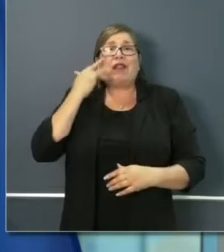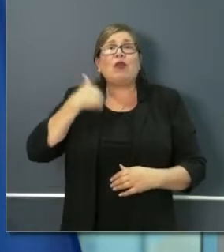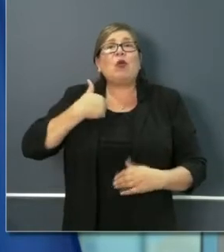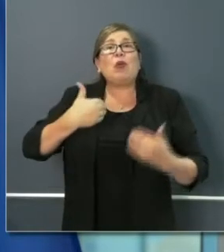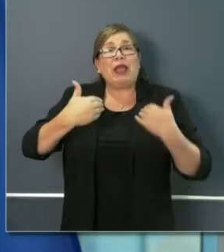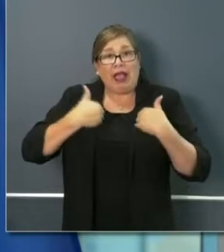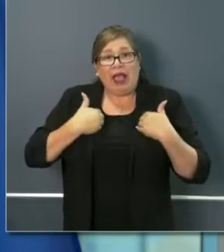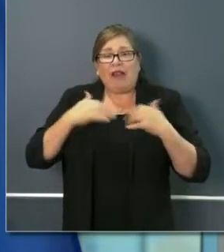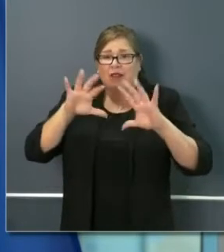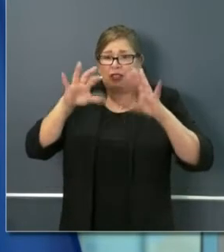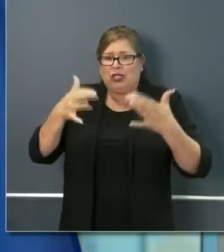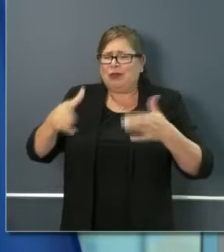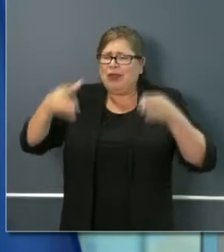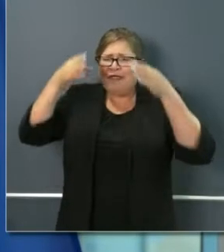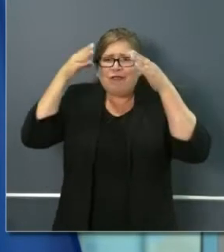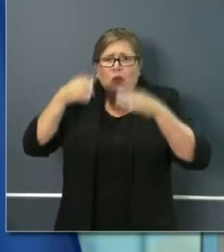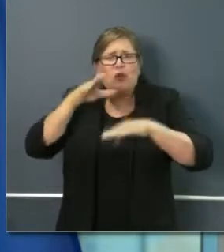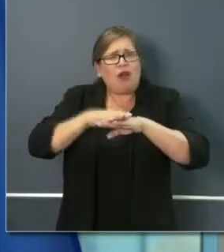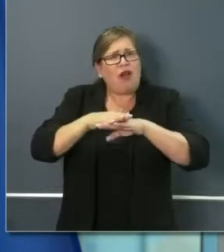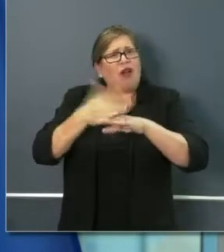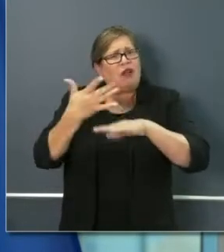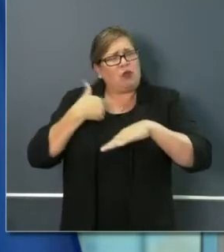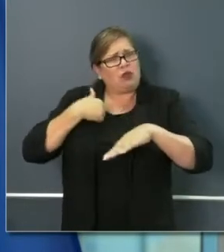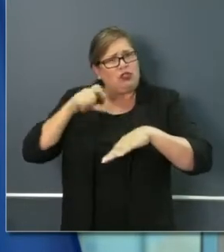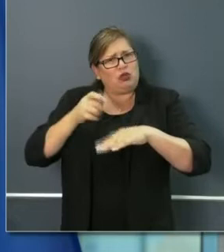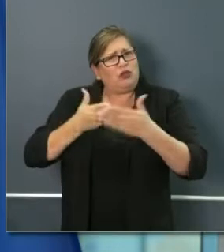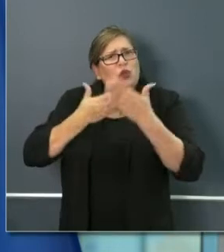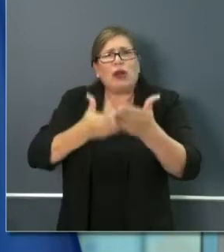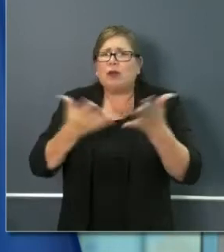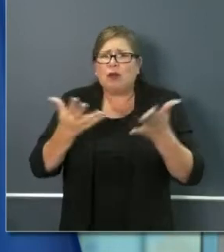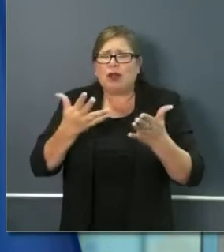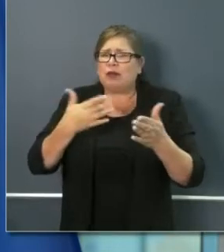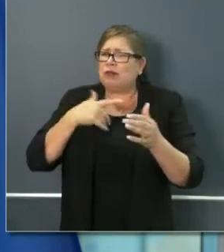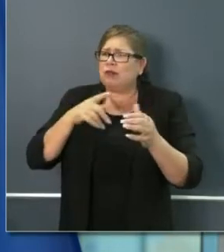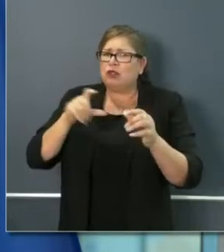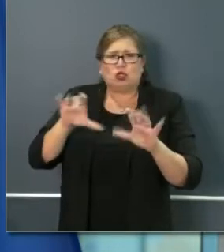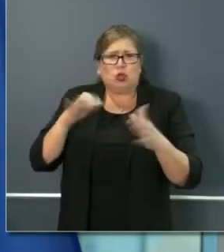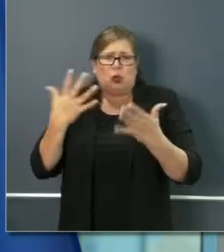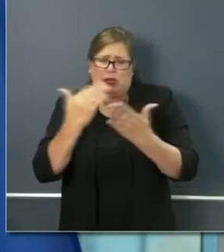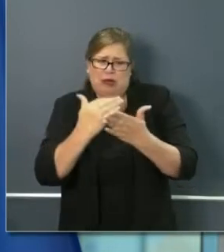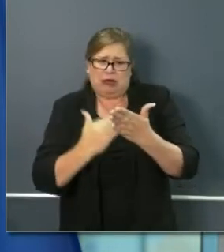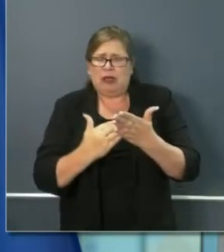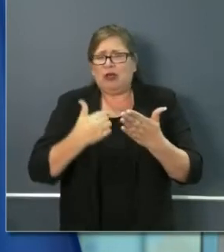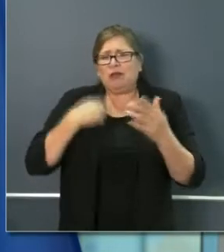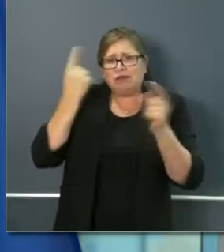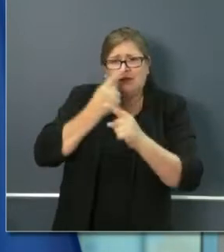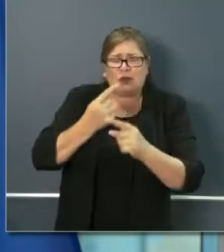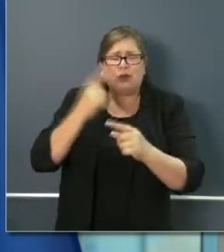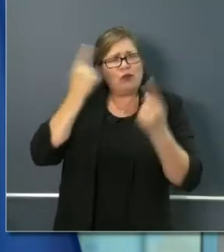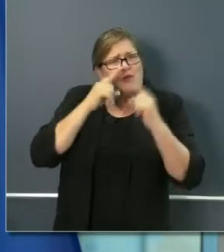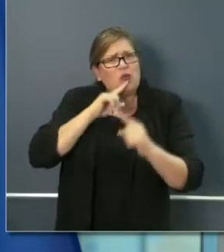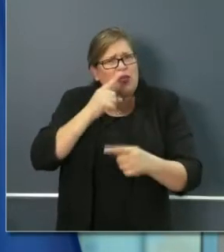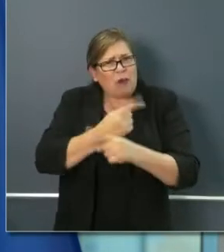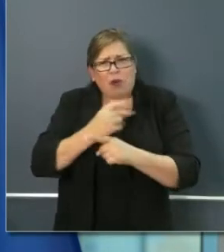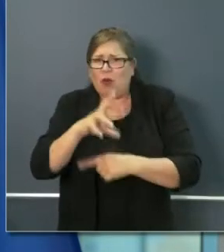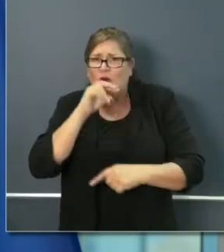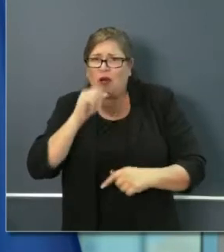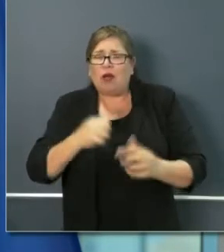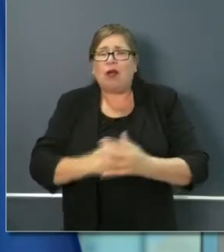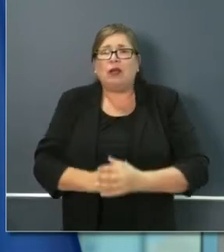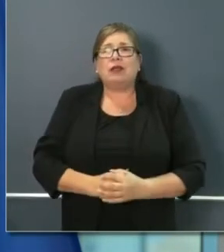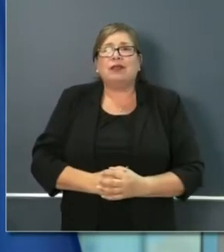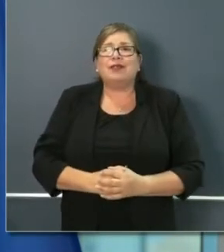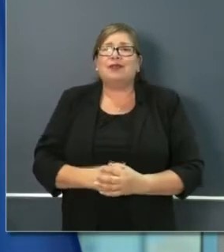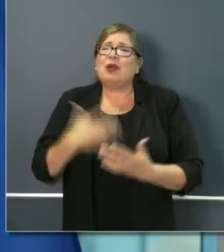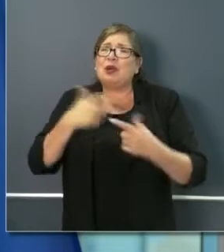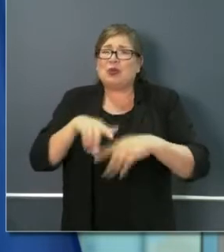guidance in this space to make recommendations whether or not we think this is appropriate. But let me caution on this topic